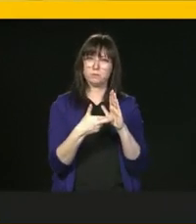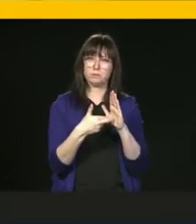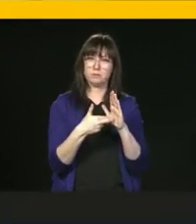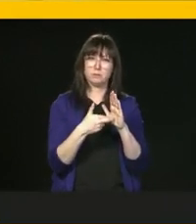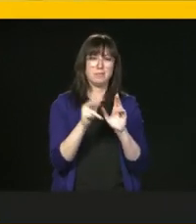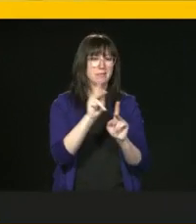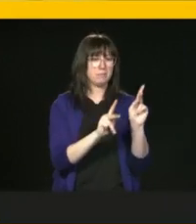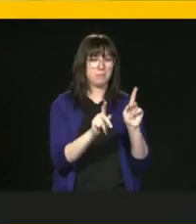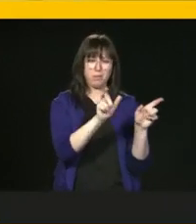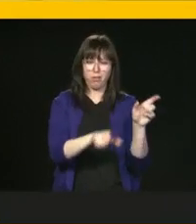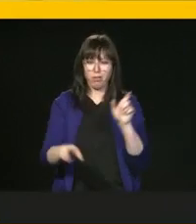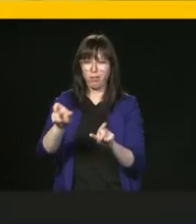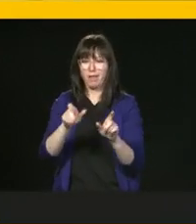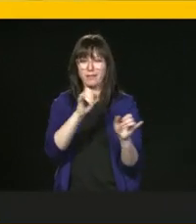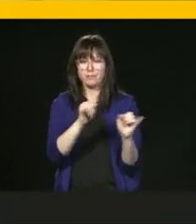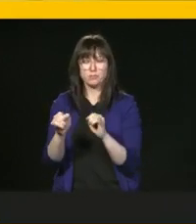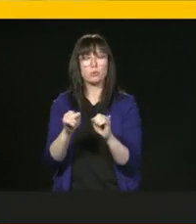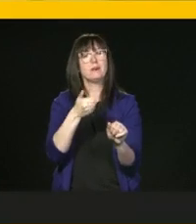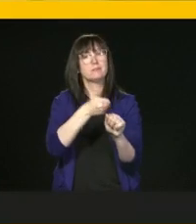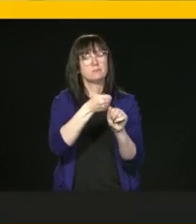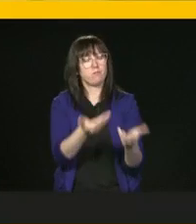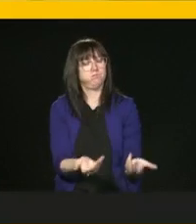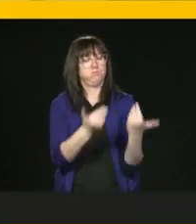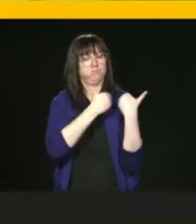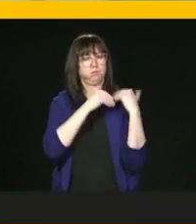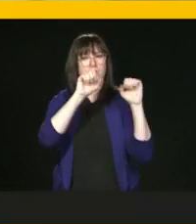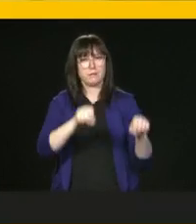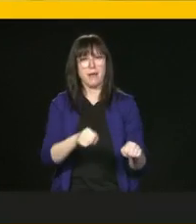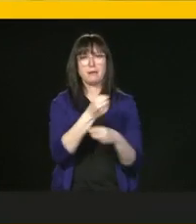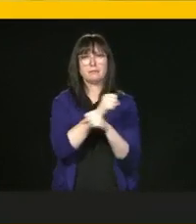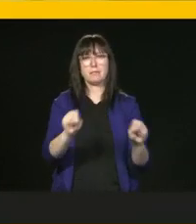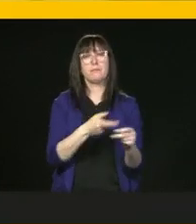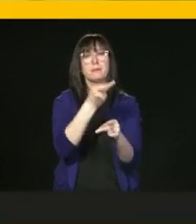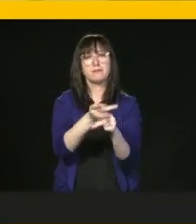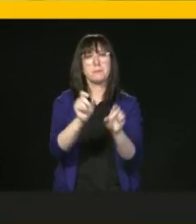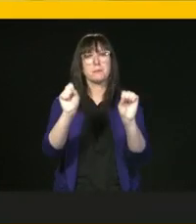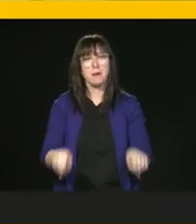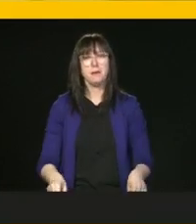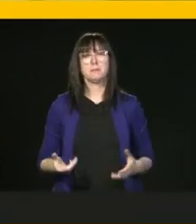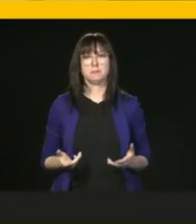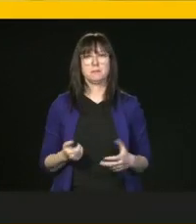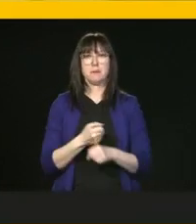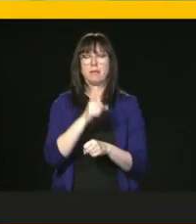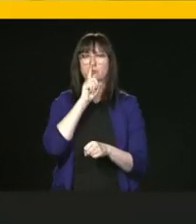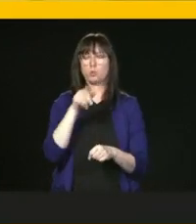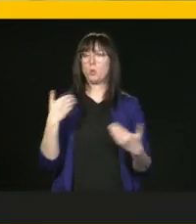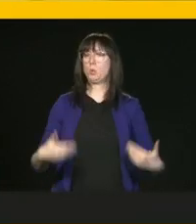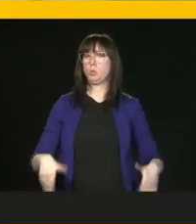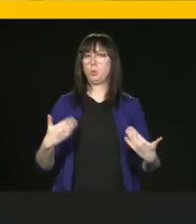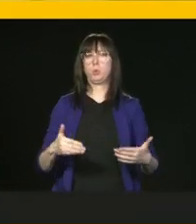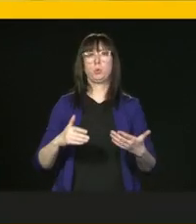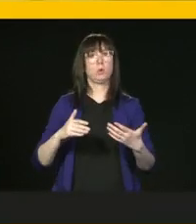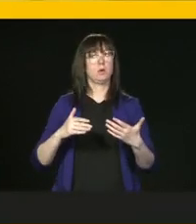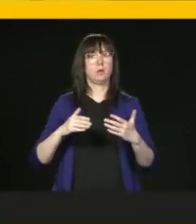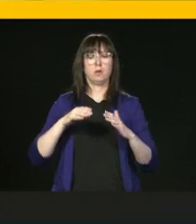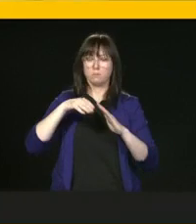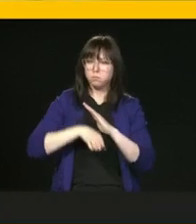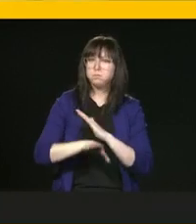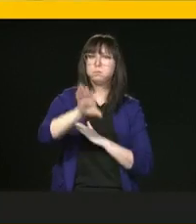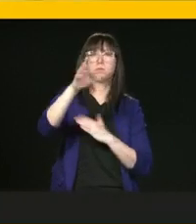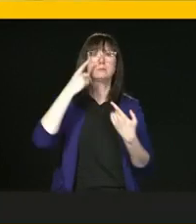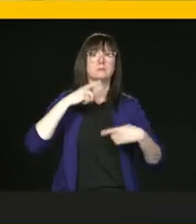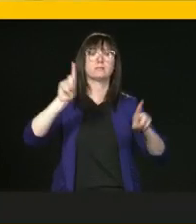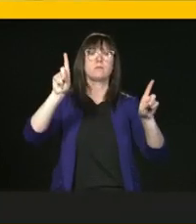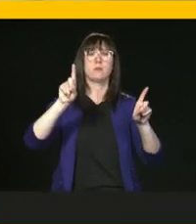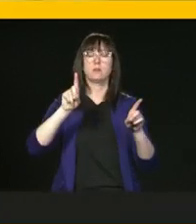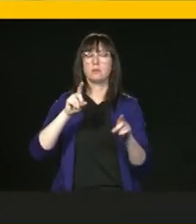and must do their part to keep us all safe and to ensure that we come through this in the best way possible. Should